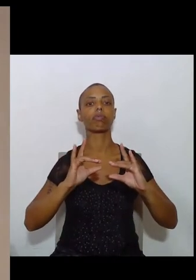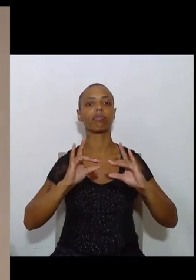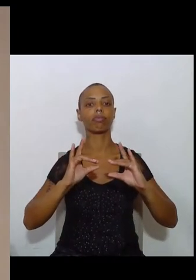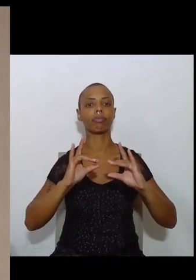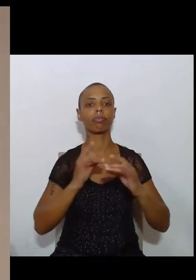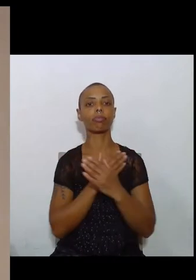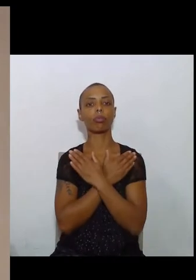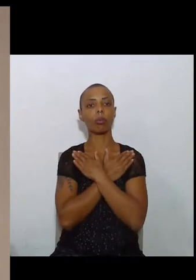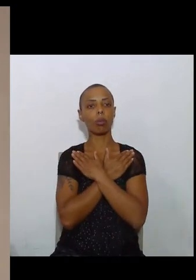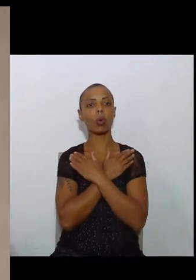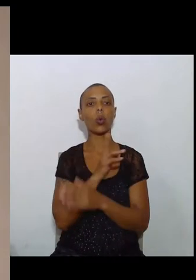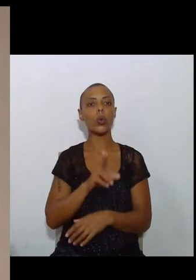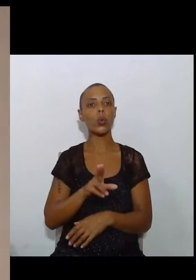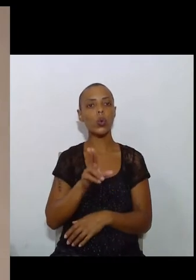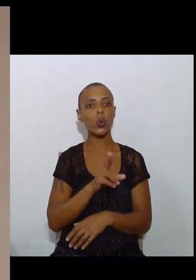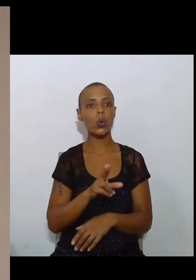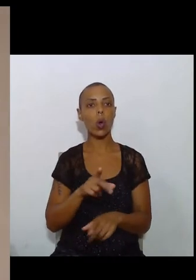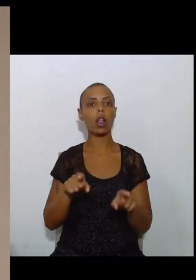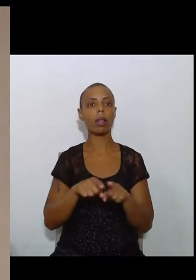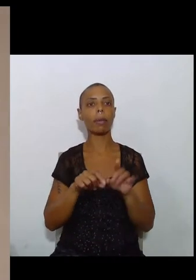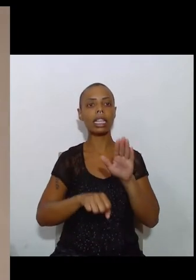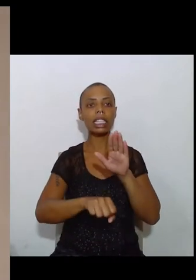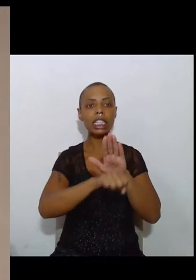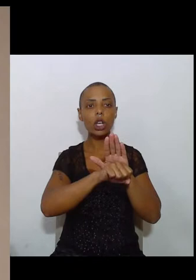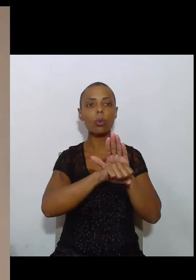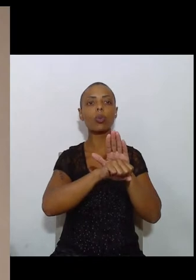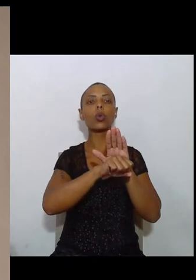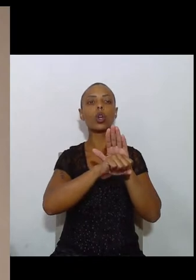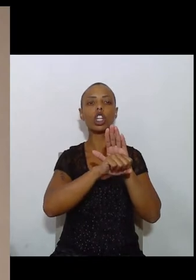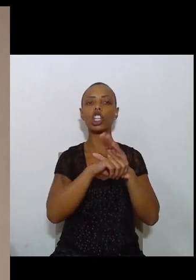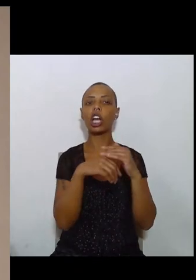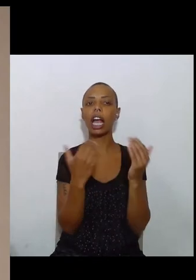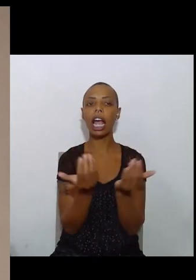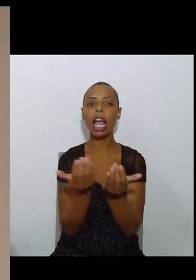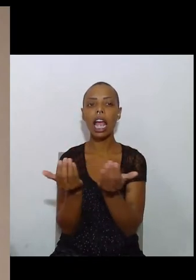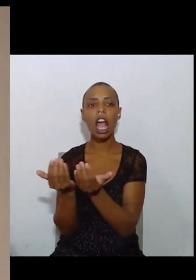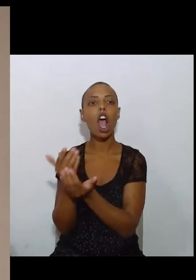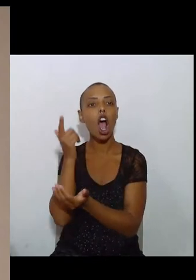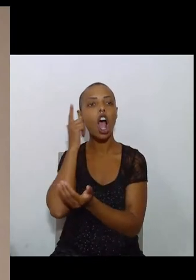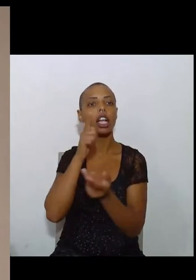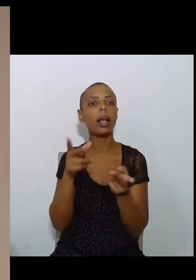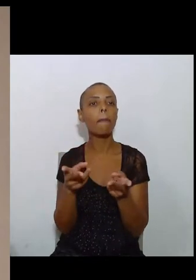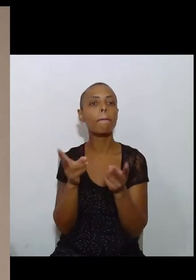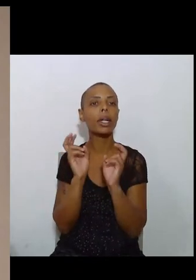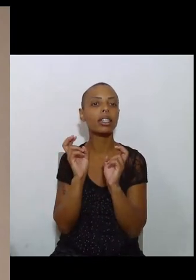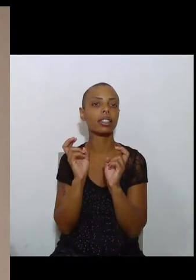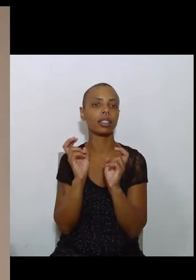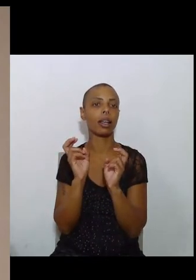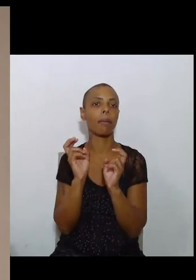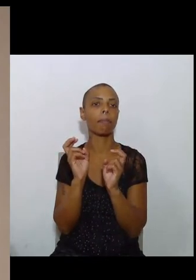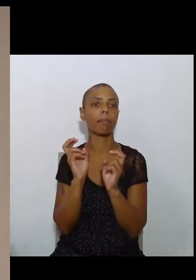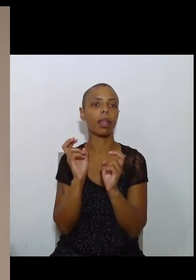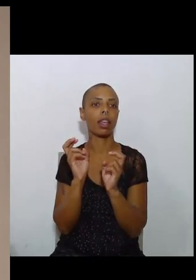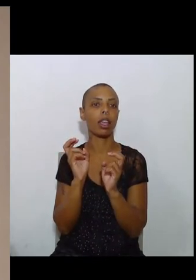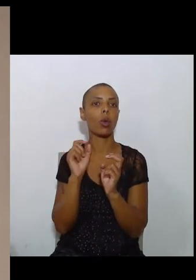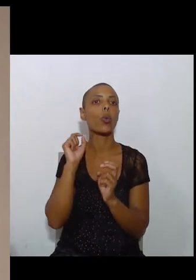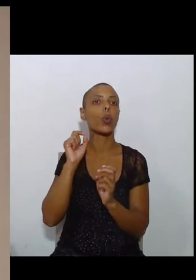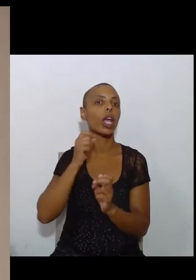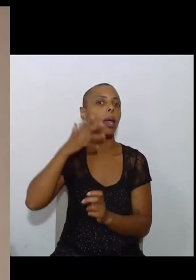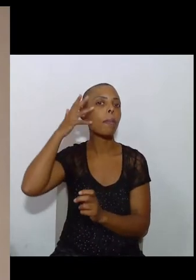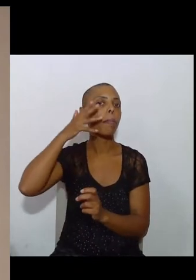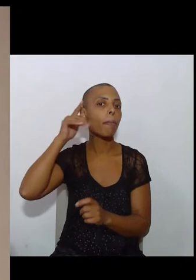I created my own beliefs based on these symbols the Christian